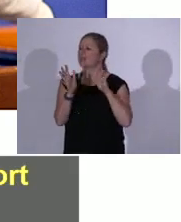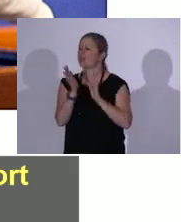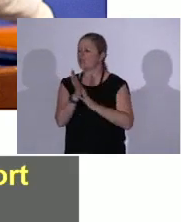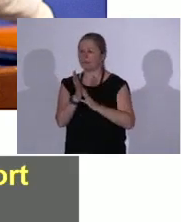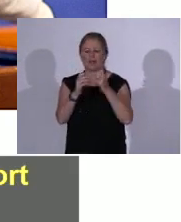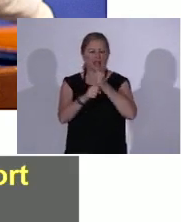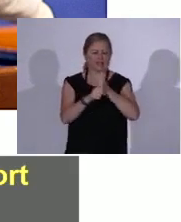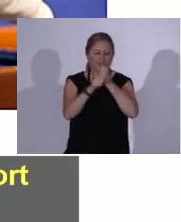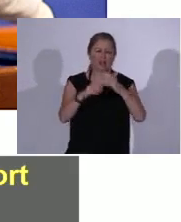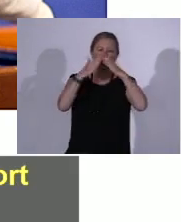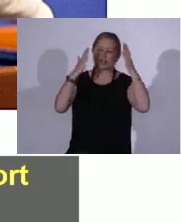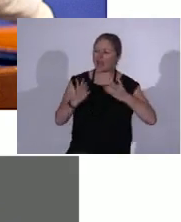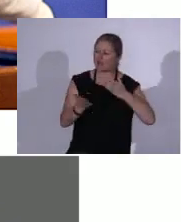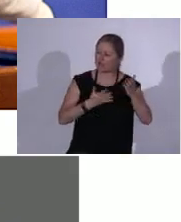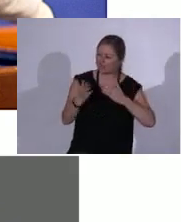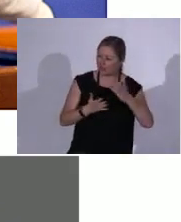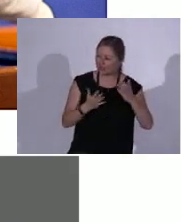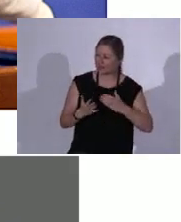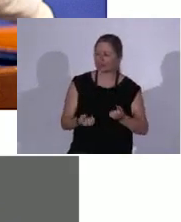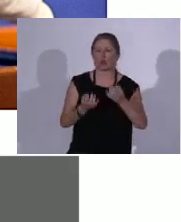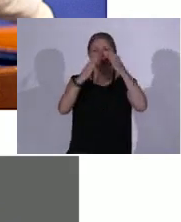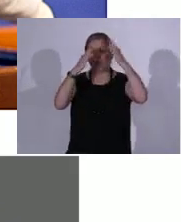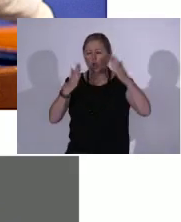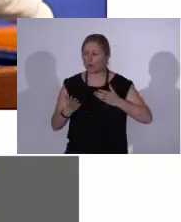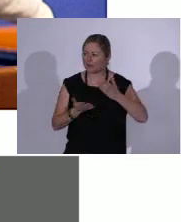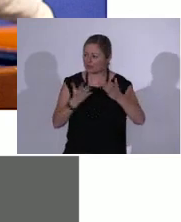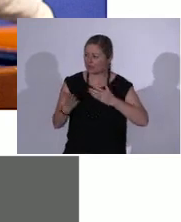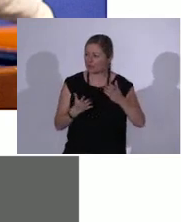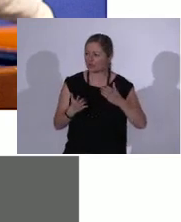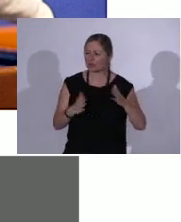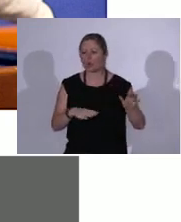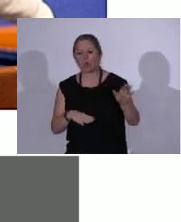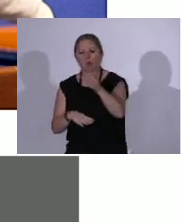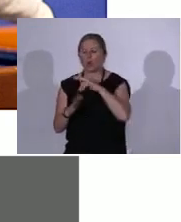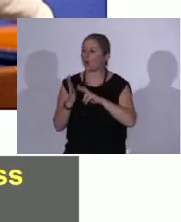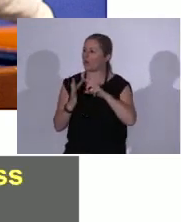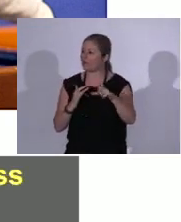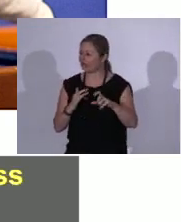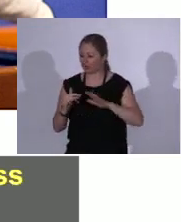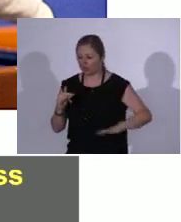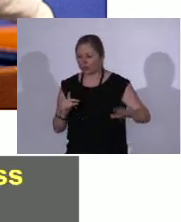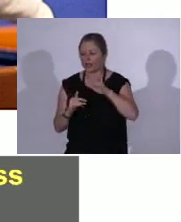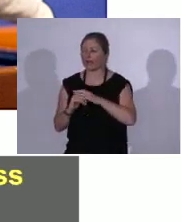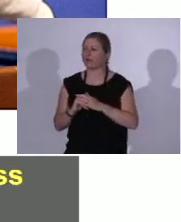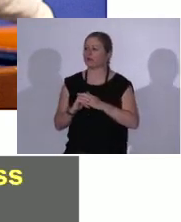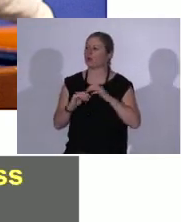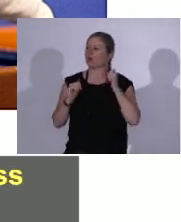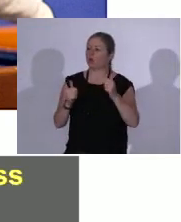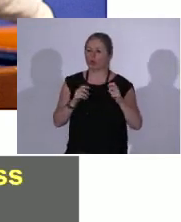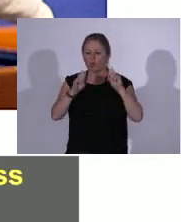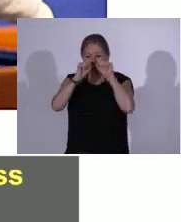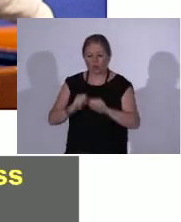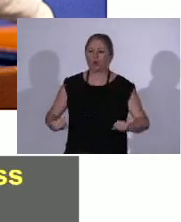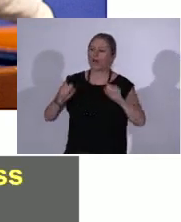housing services and homelessness services across the state, where we can run kinder gym programs, fundamental exercise and movement